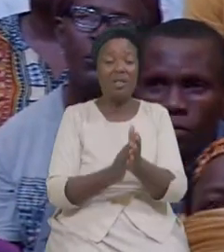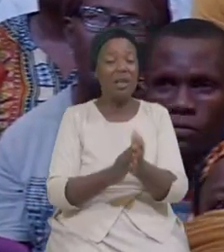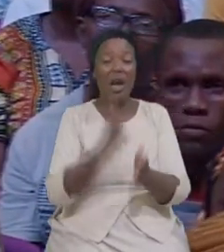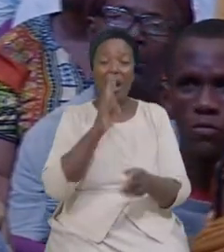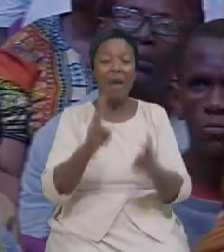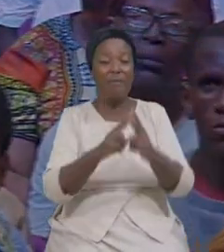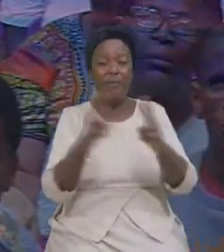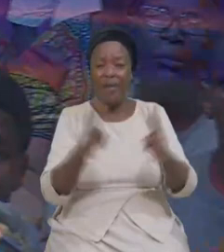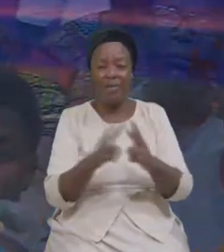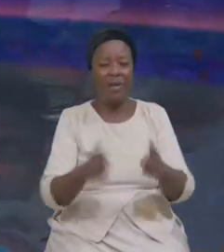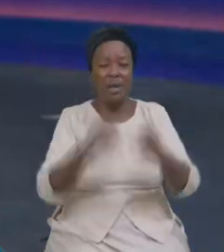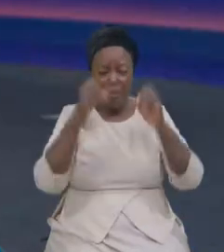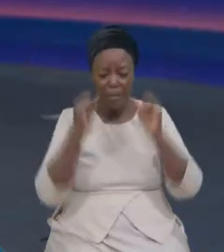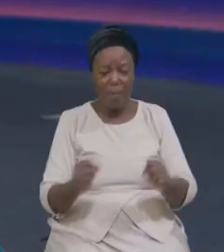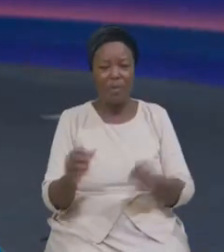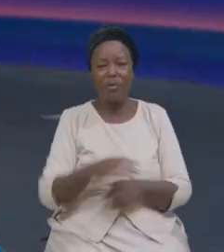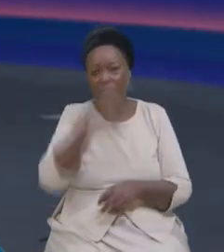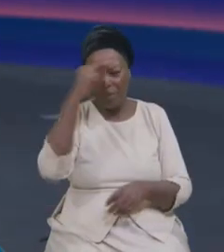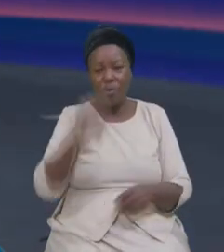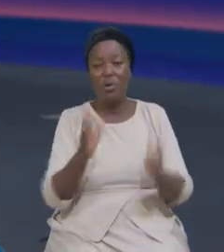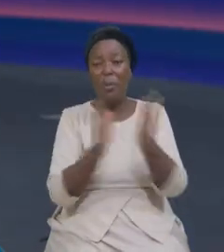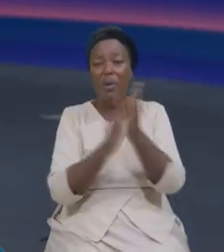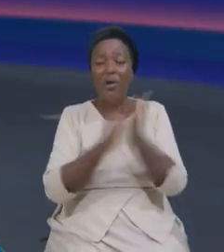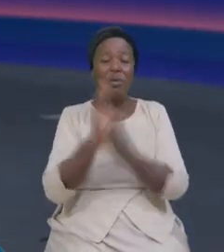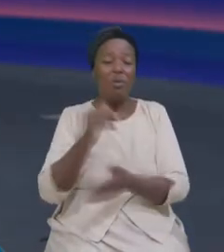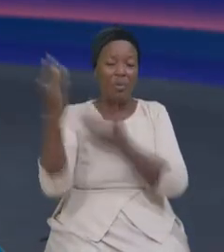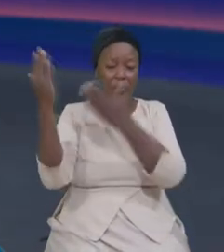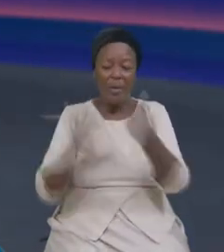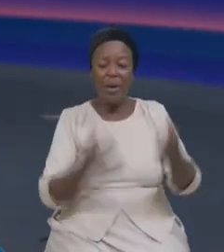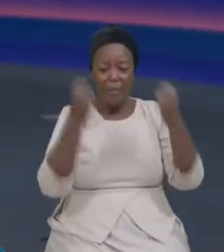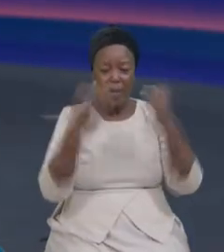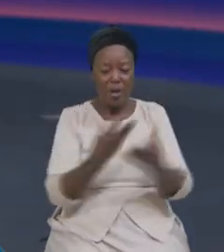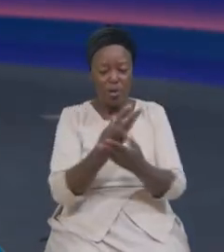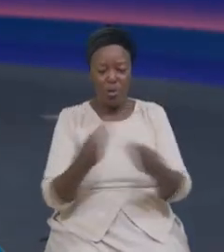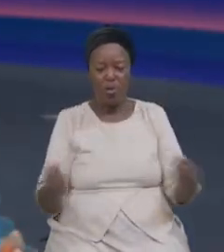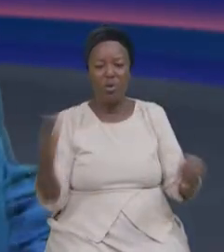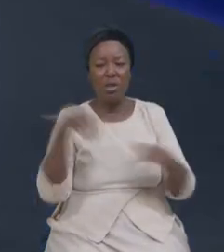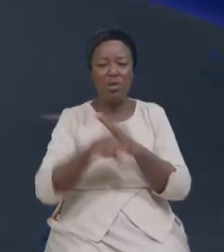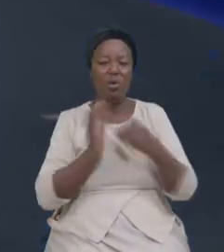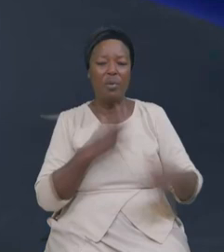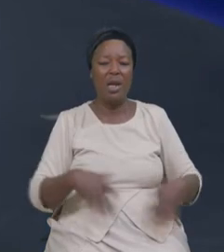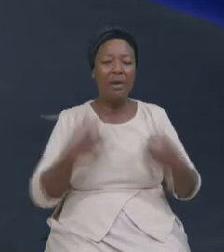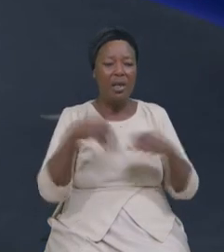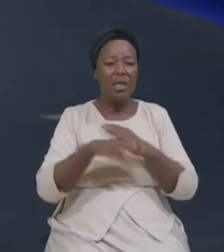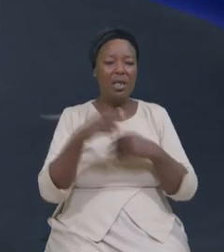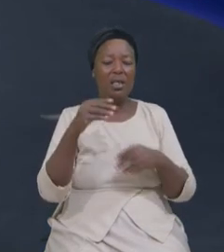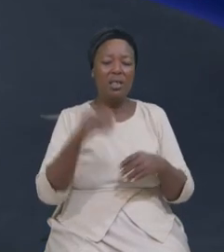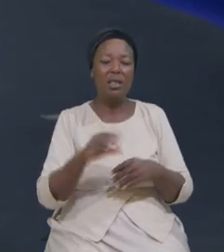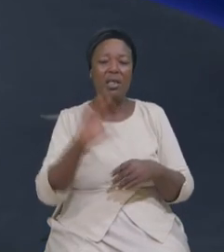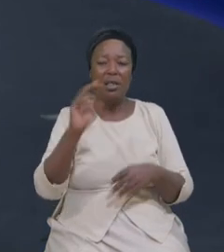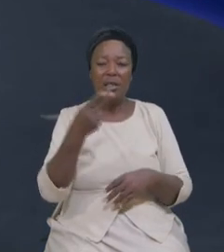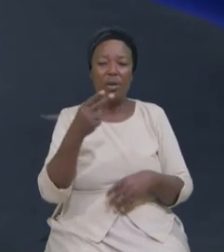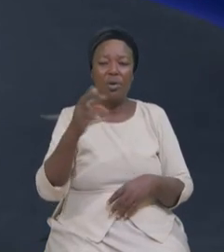those praises, they bring marvelous solutions in our lives. Let's come back to our text. We're looking at